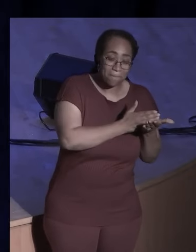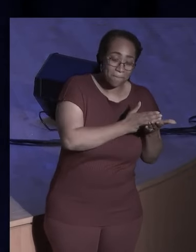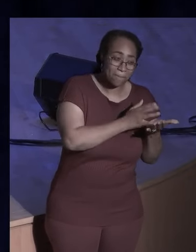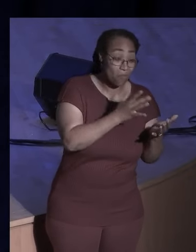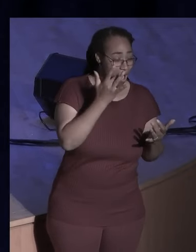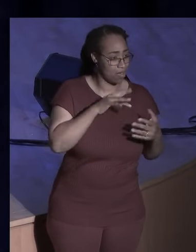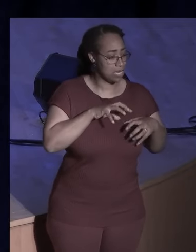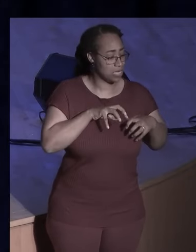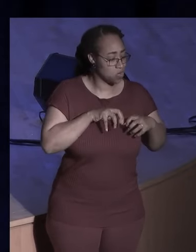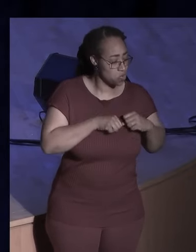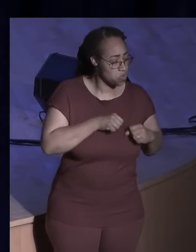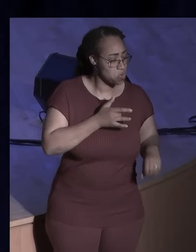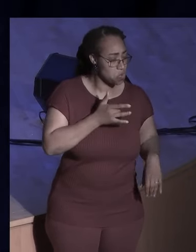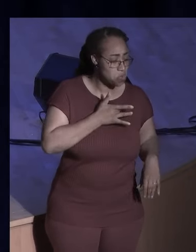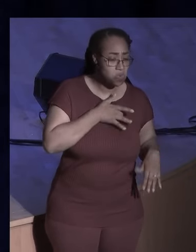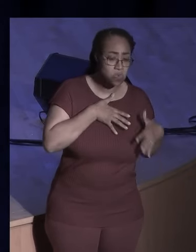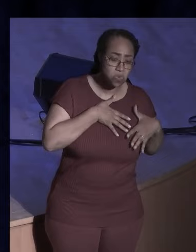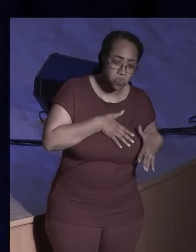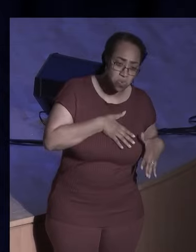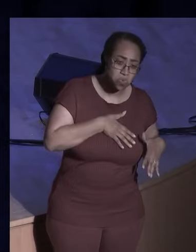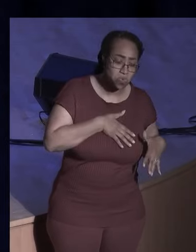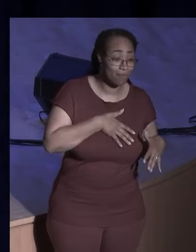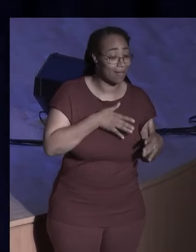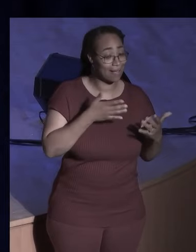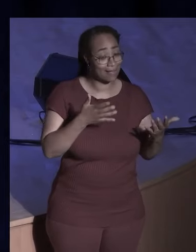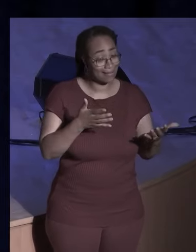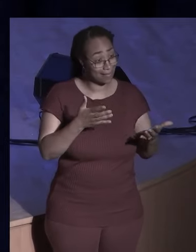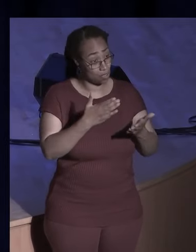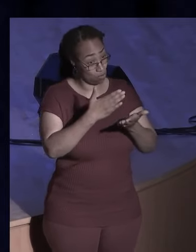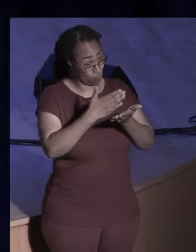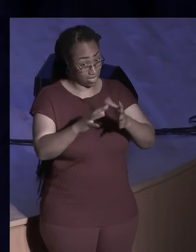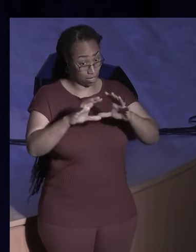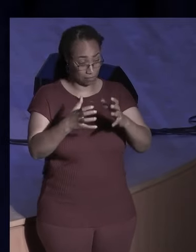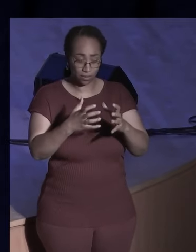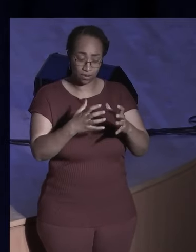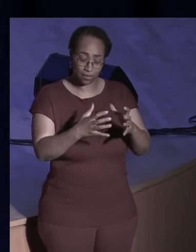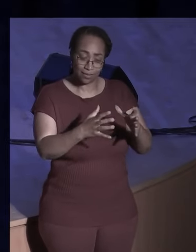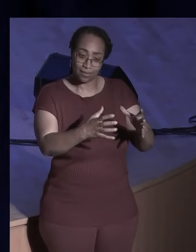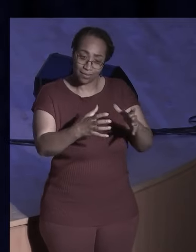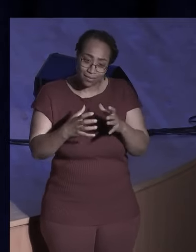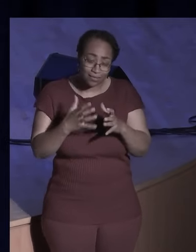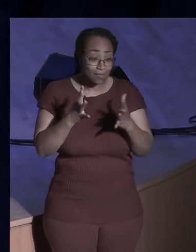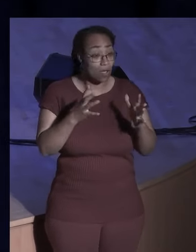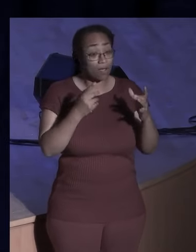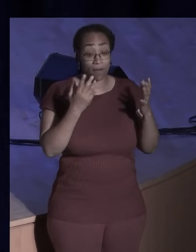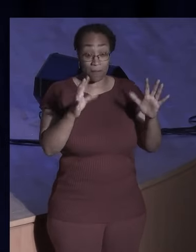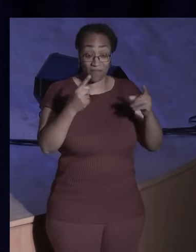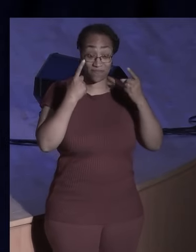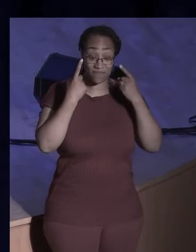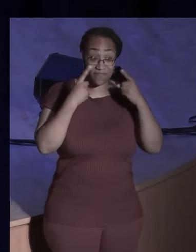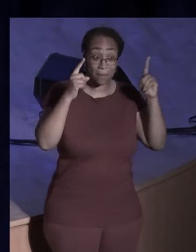eradicate indigenous people in this country. When I announced the Federal Indian Boarding School Initiative in 2021, I